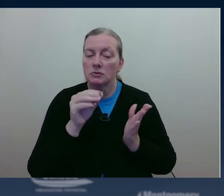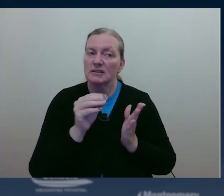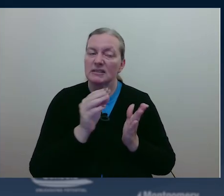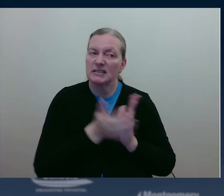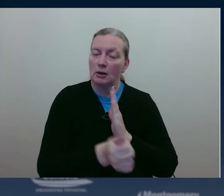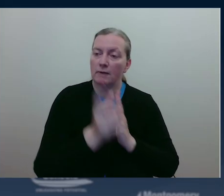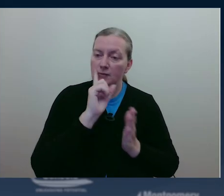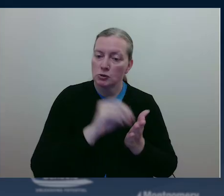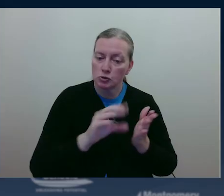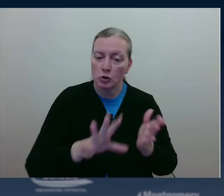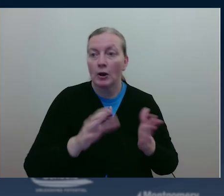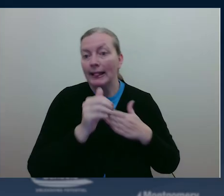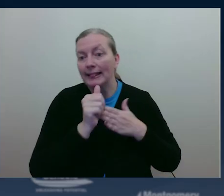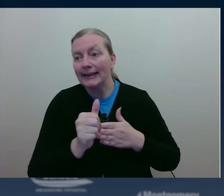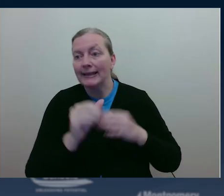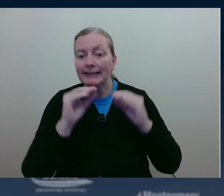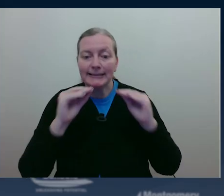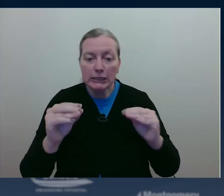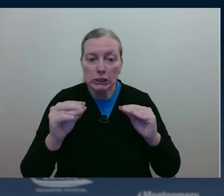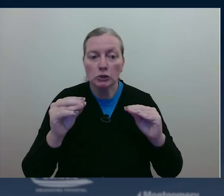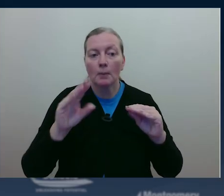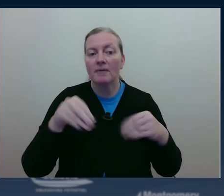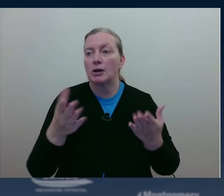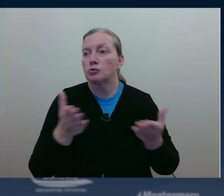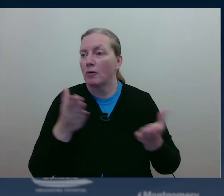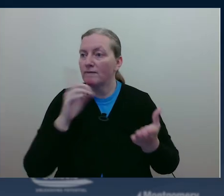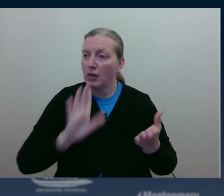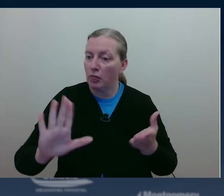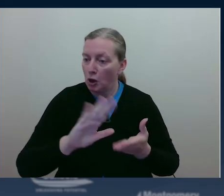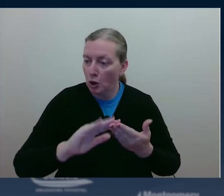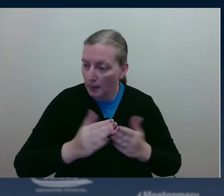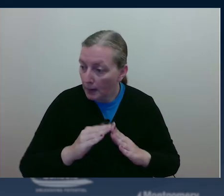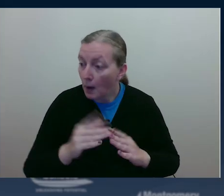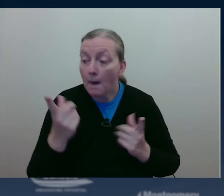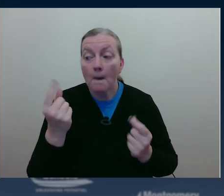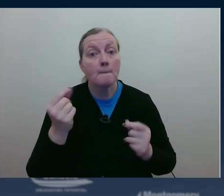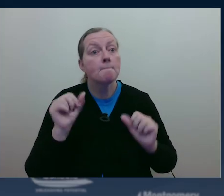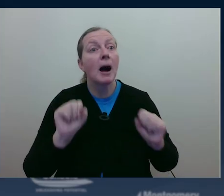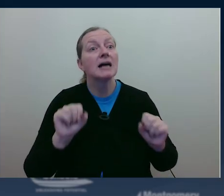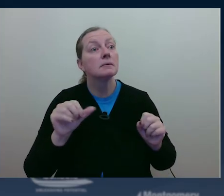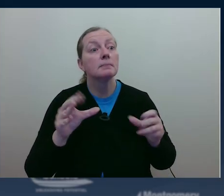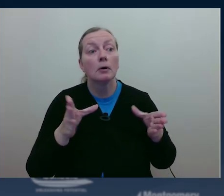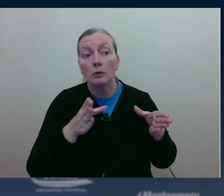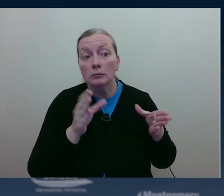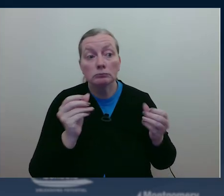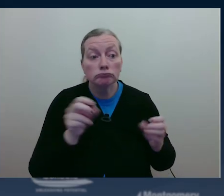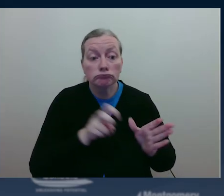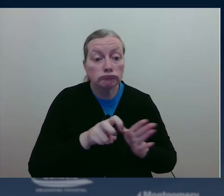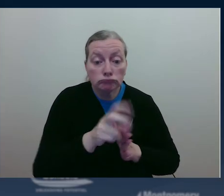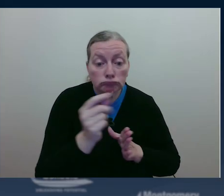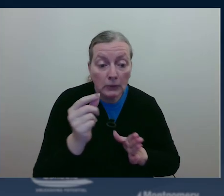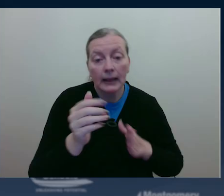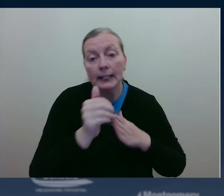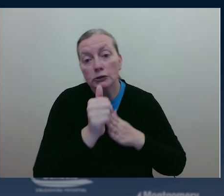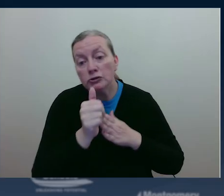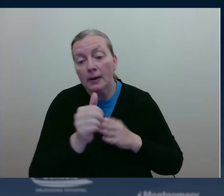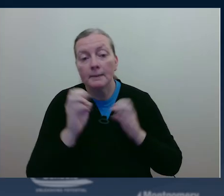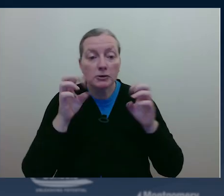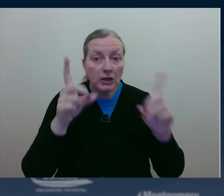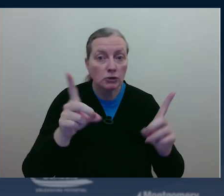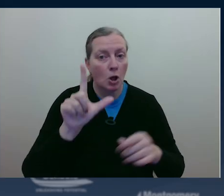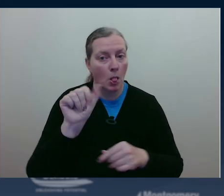their community. Possible pathways will include leadership, education, and law and criminal